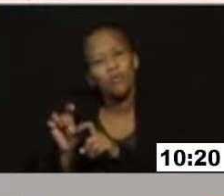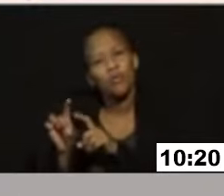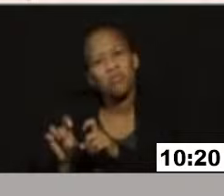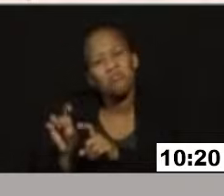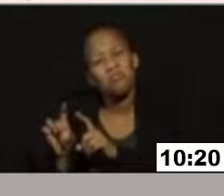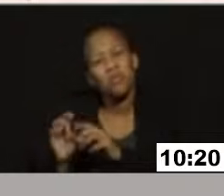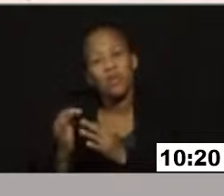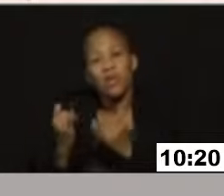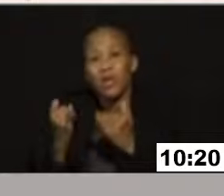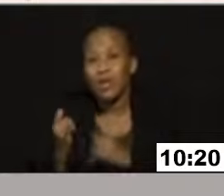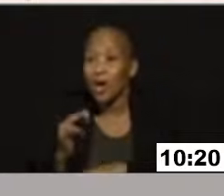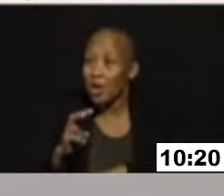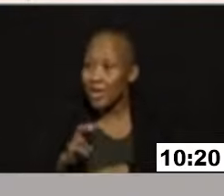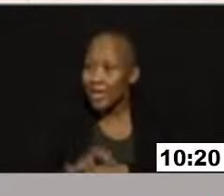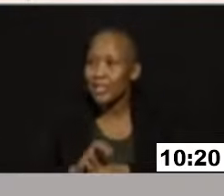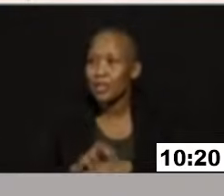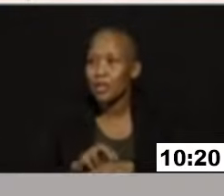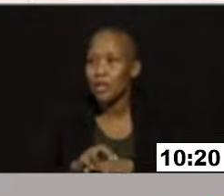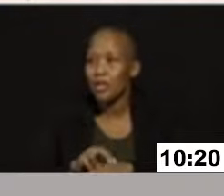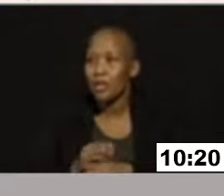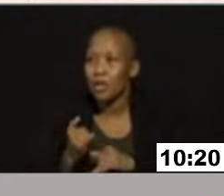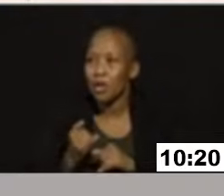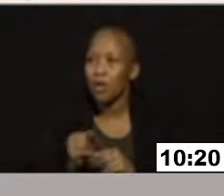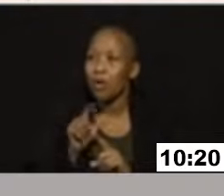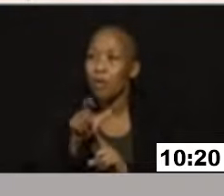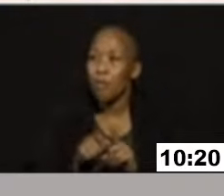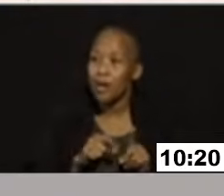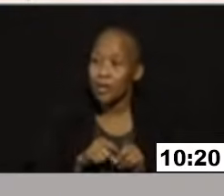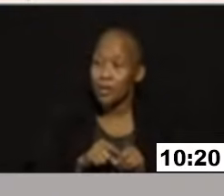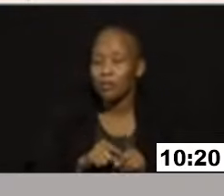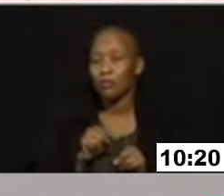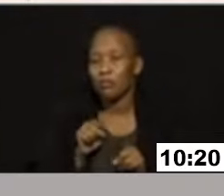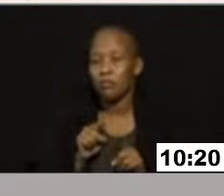it's necessary in the best interests of the work of the Commission to do so.